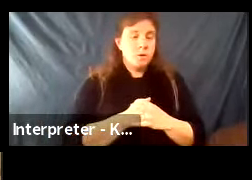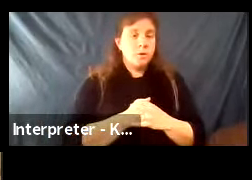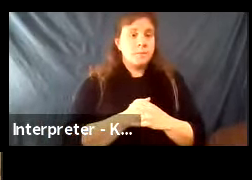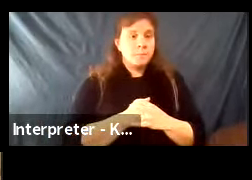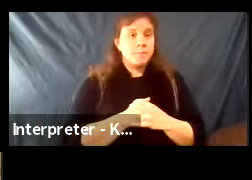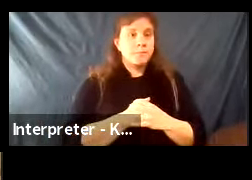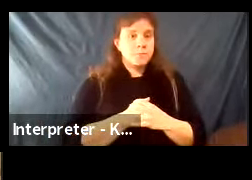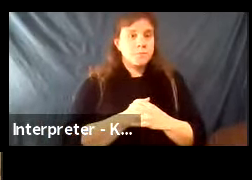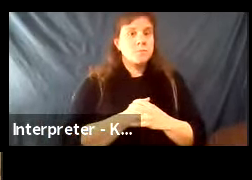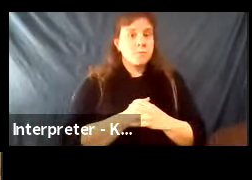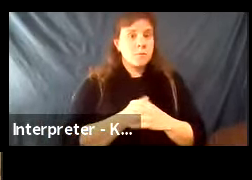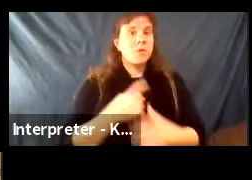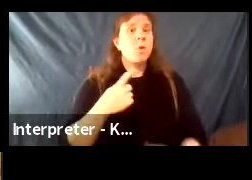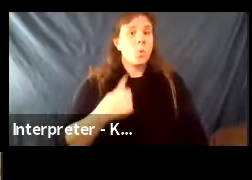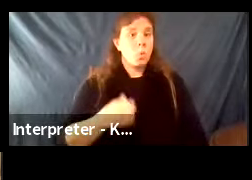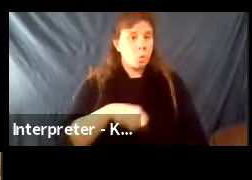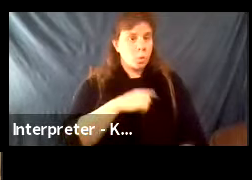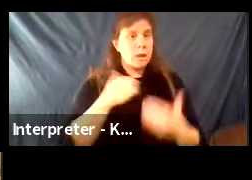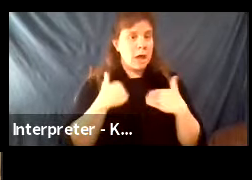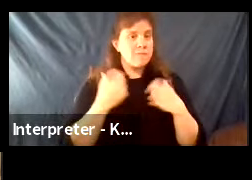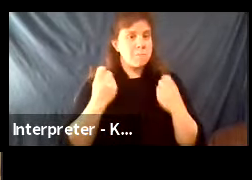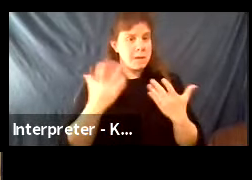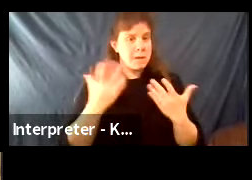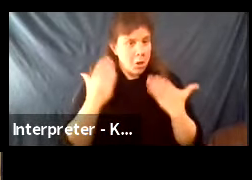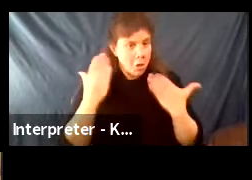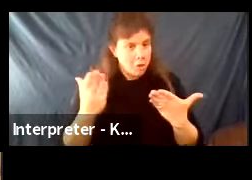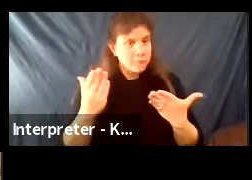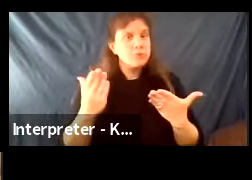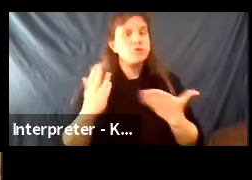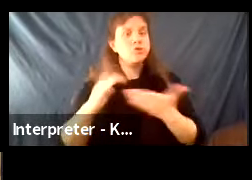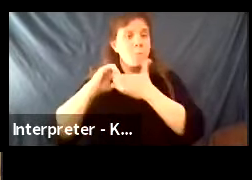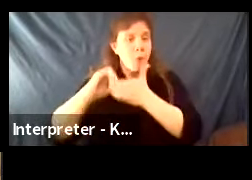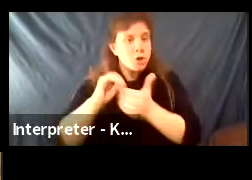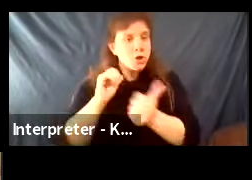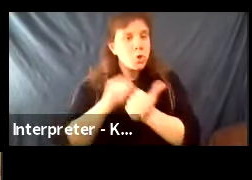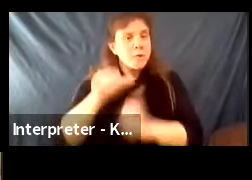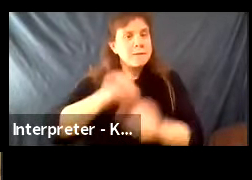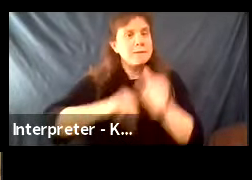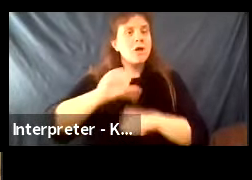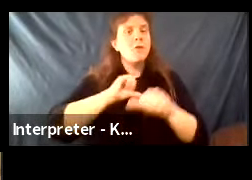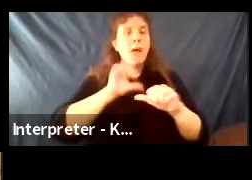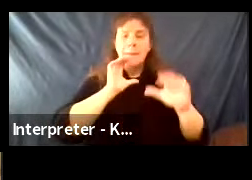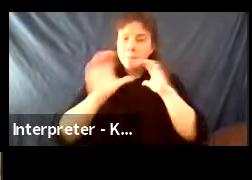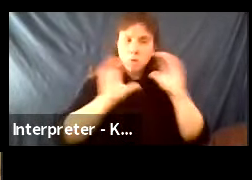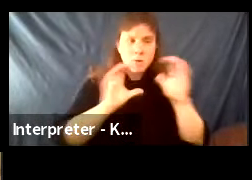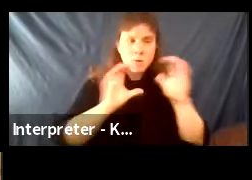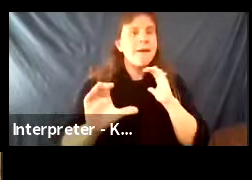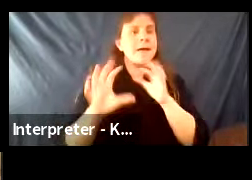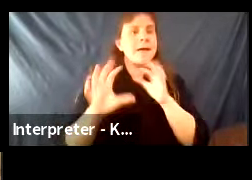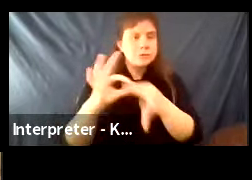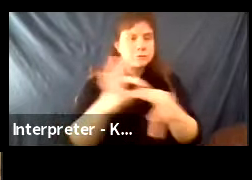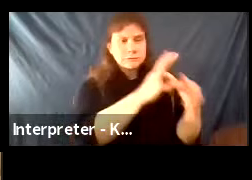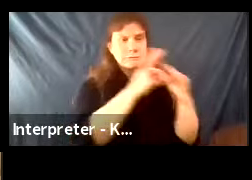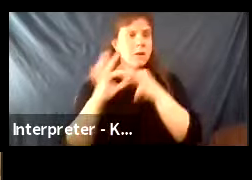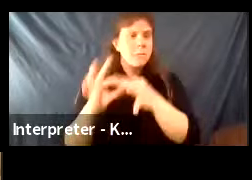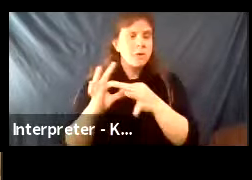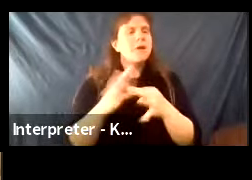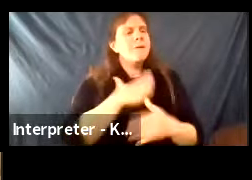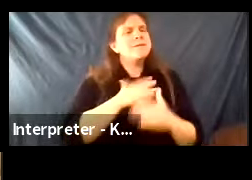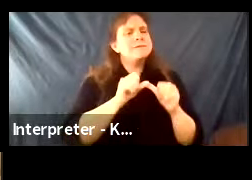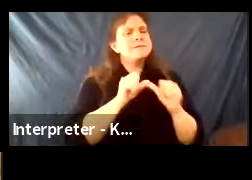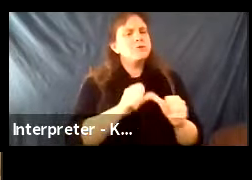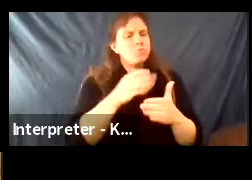to partner and collaborate and communicate, and I just want to say, please continue sharing that as much